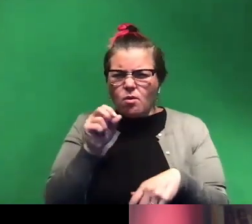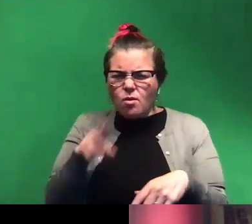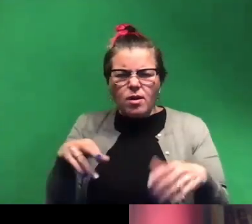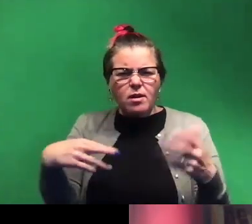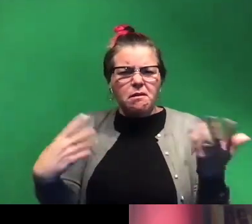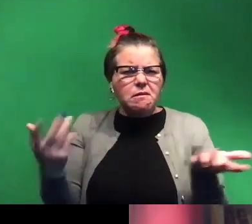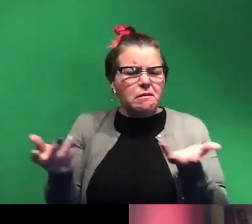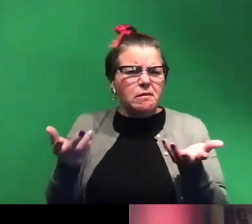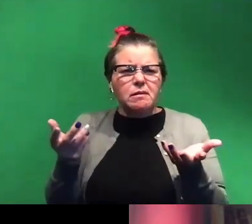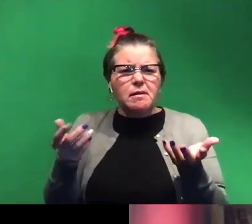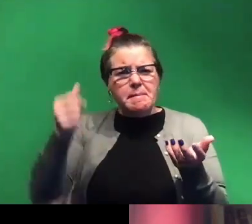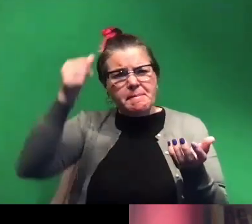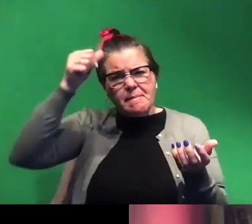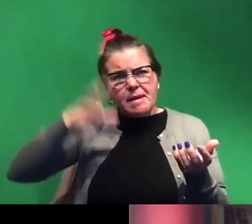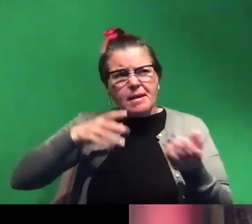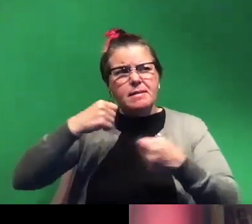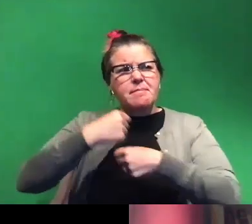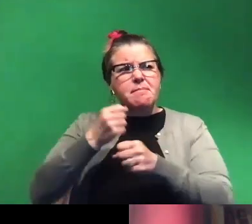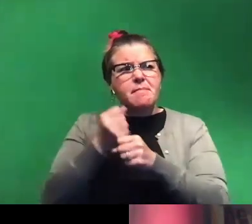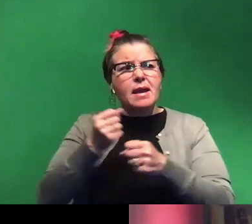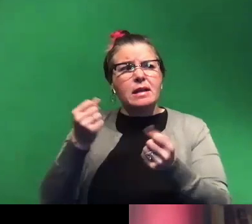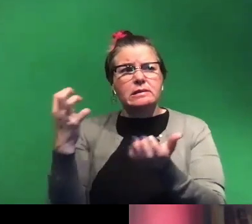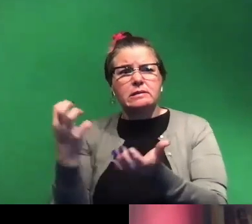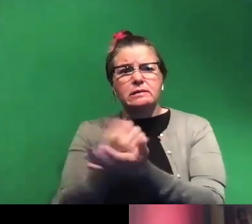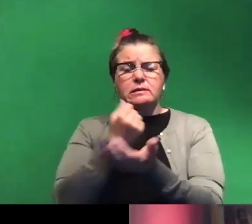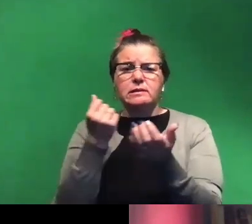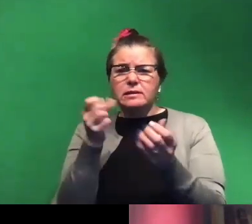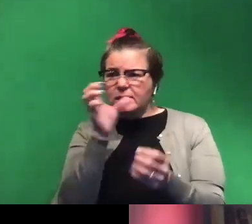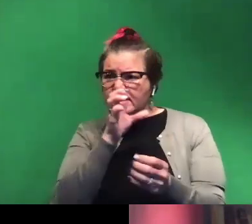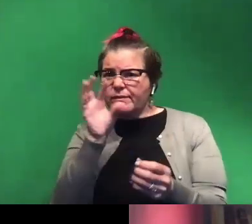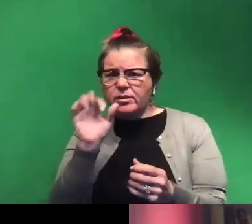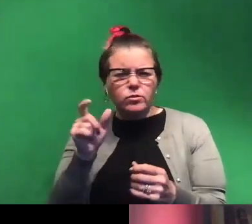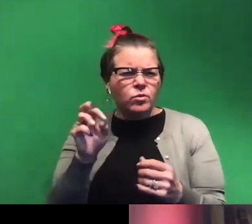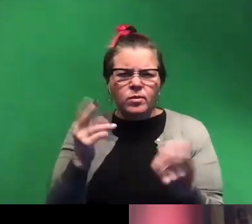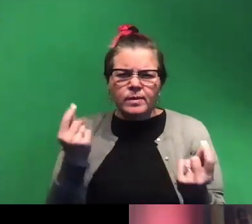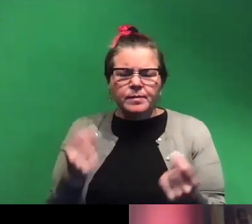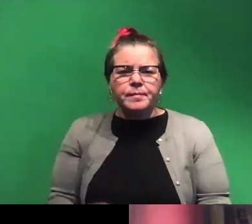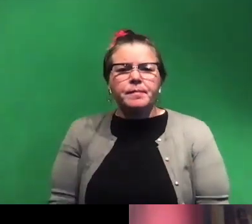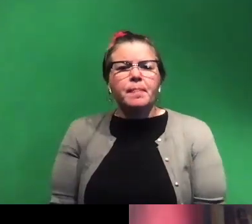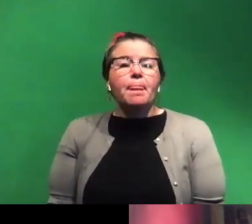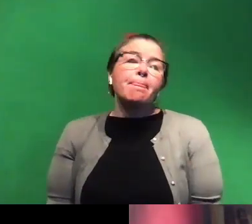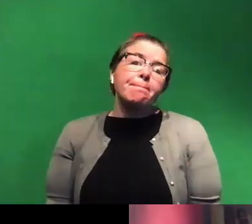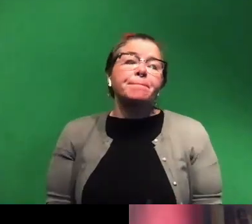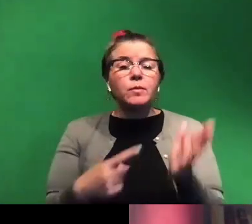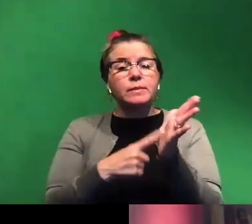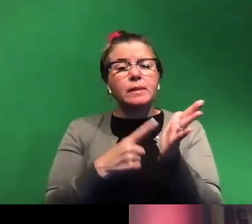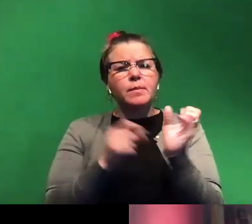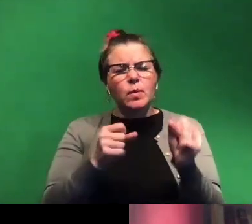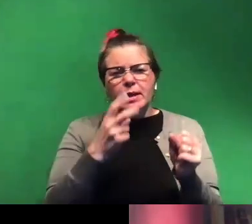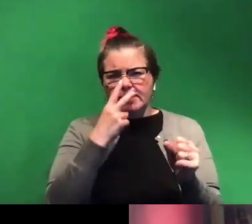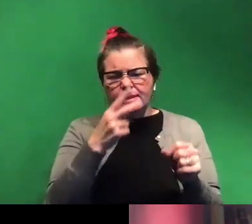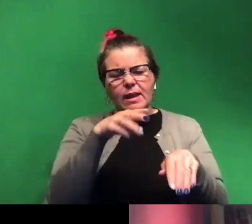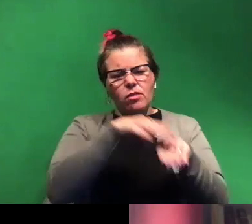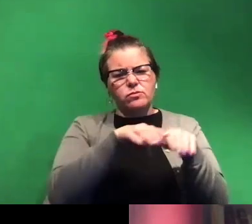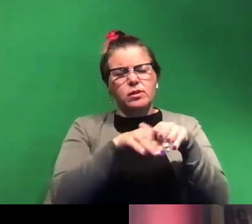a man-made opportunity for fossil finding? Yeah, so sometimes you can see the strata. It depends on